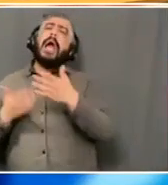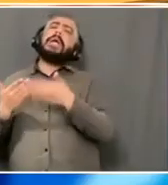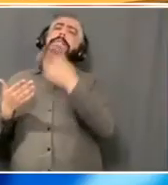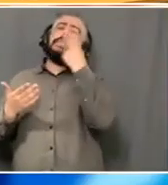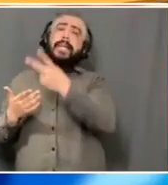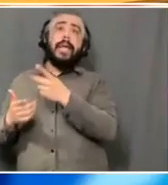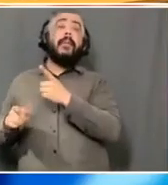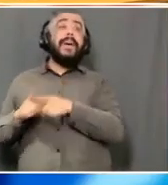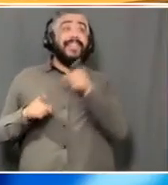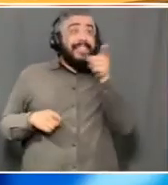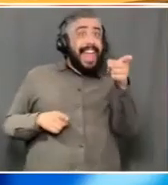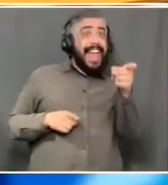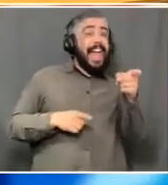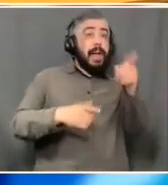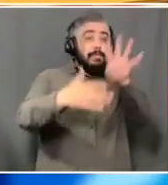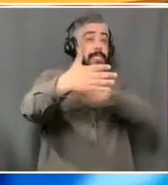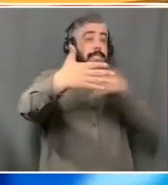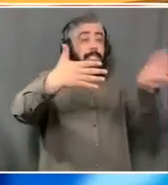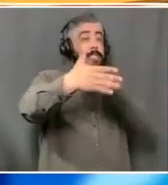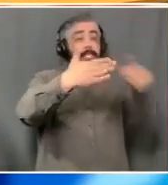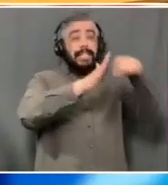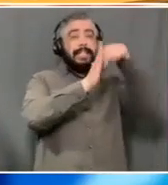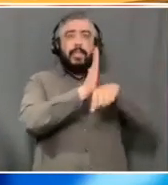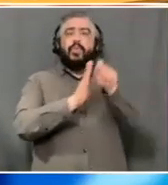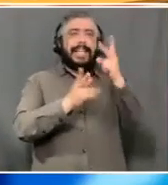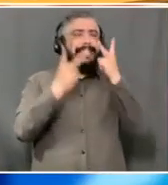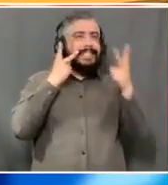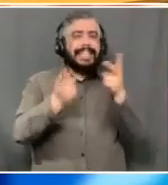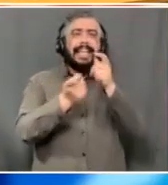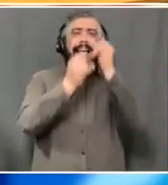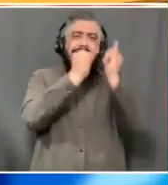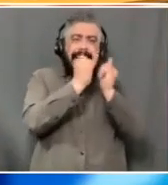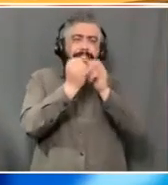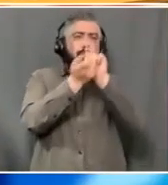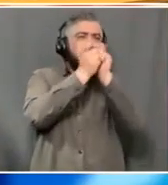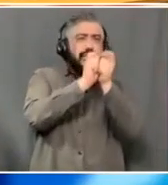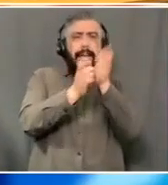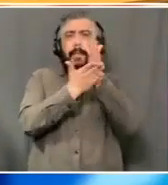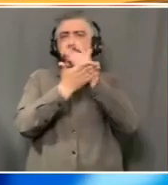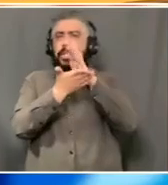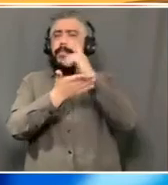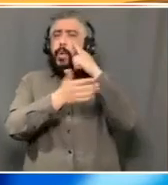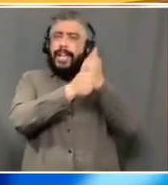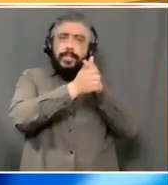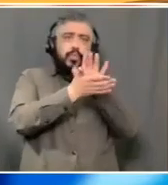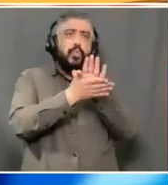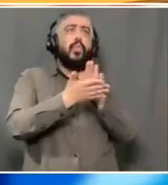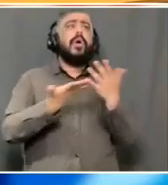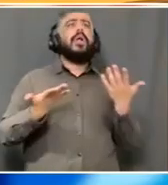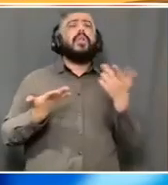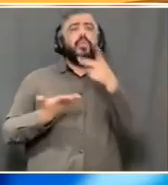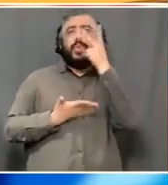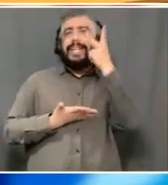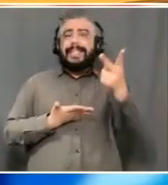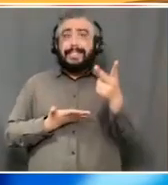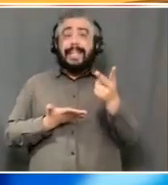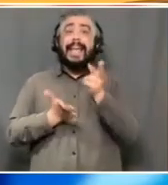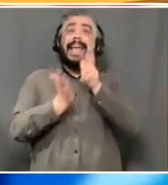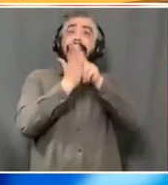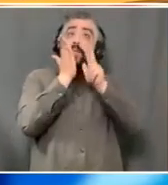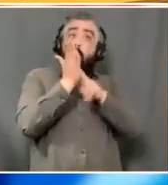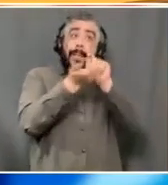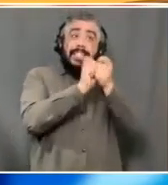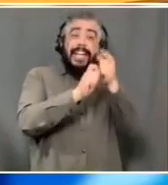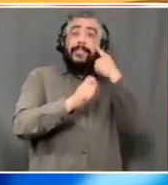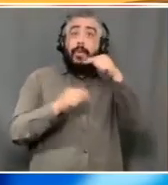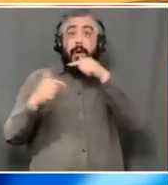year-over-year budget change at individual schools. You'll also see information about the enrollment change from this year's